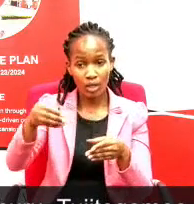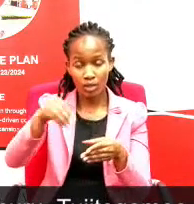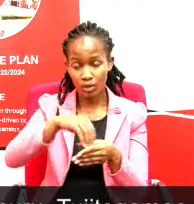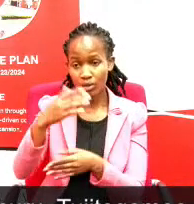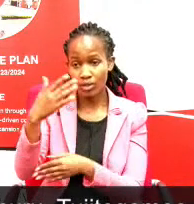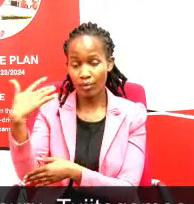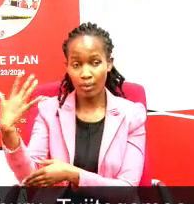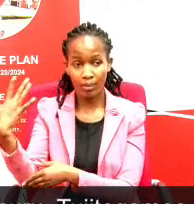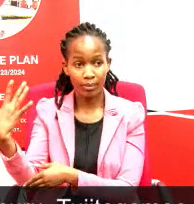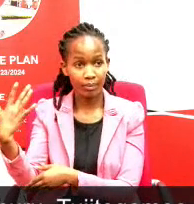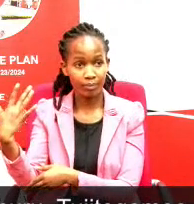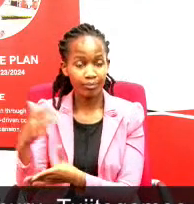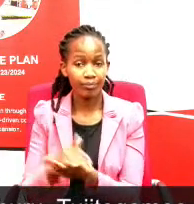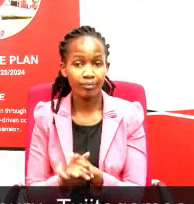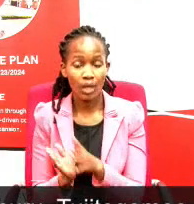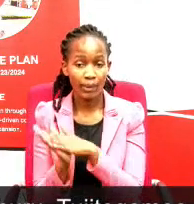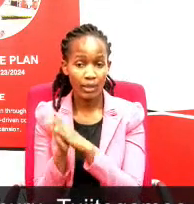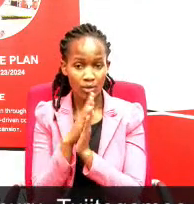document.